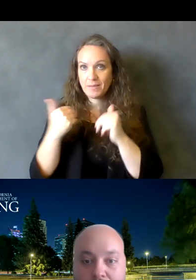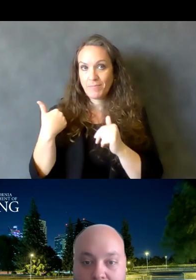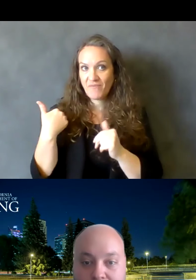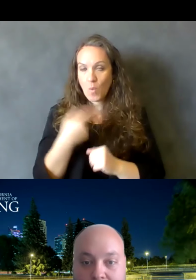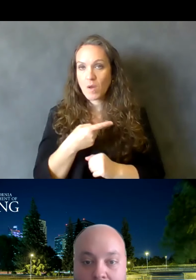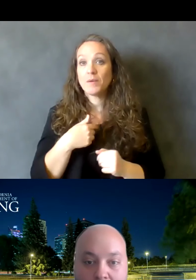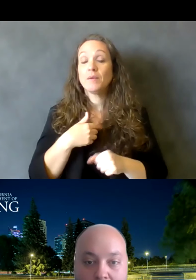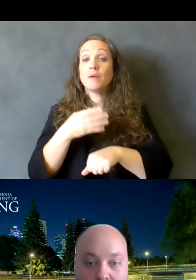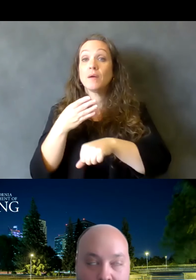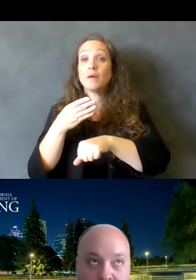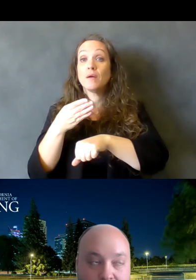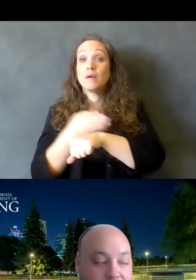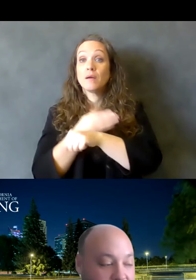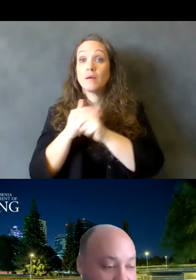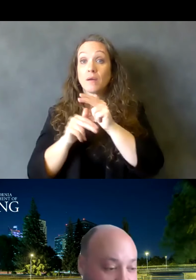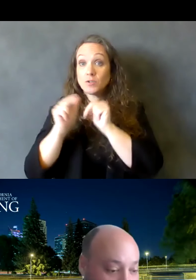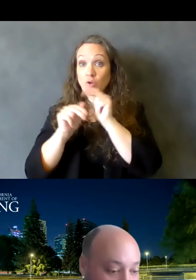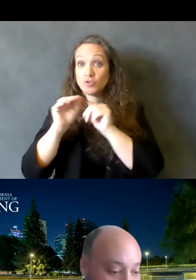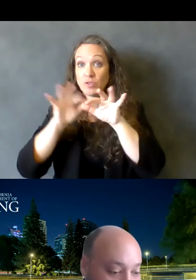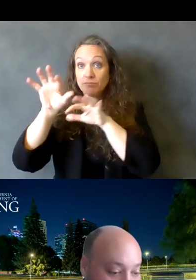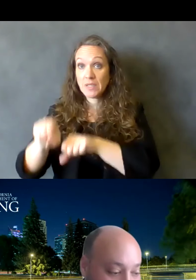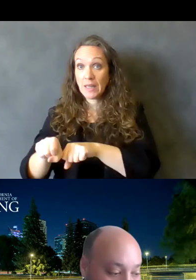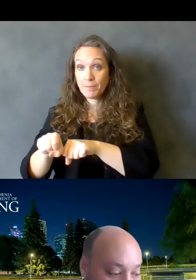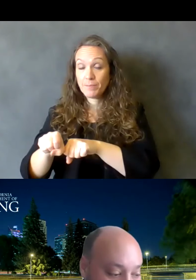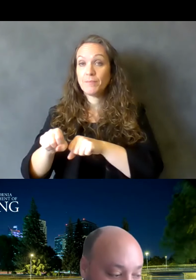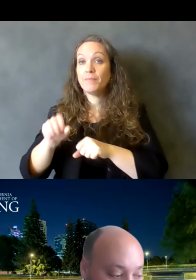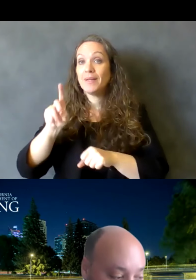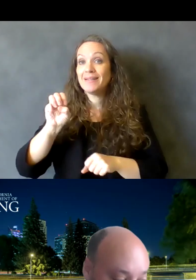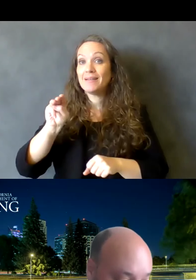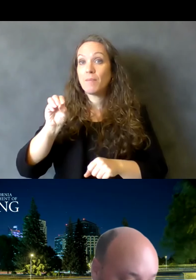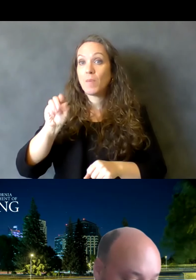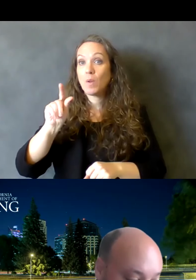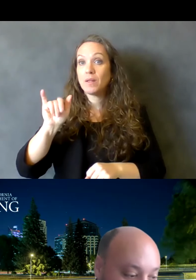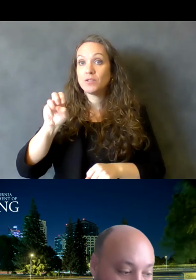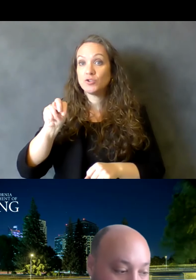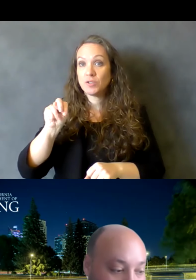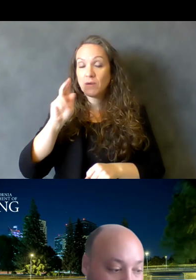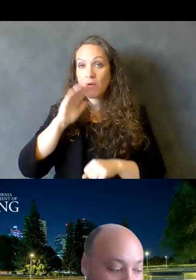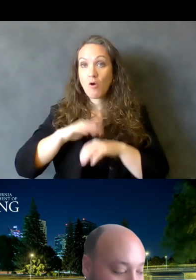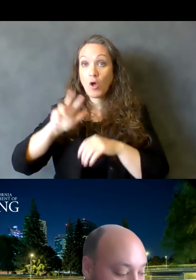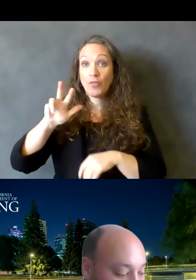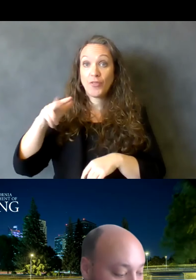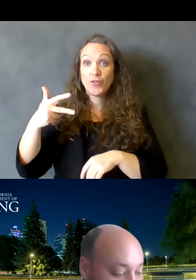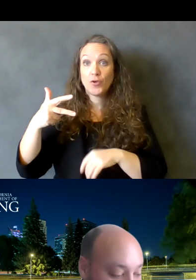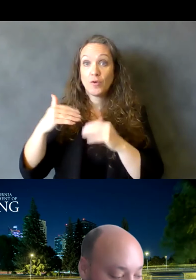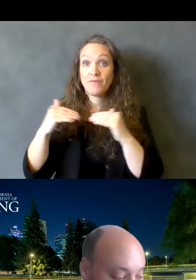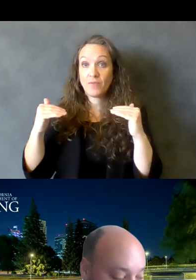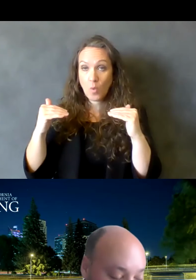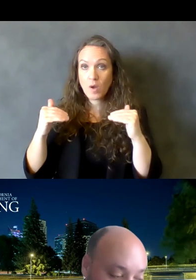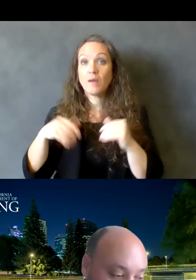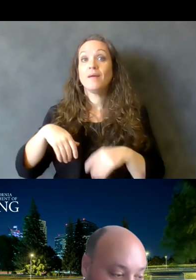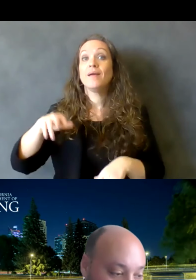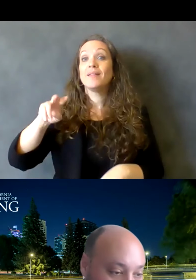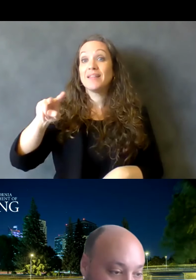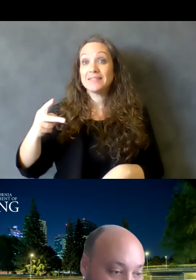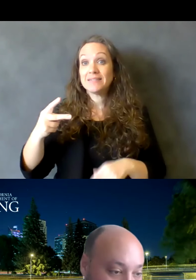The construction or the demolition has been completed for our 3rd floor. And for the 2nd floor, which will